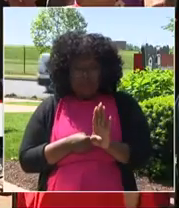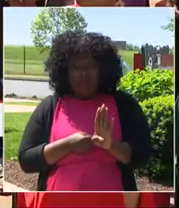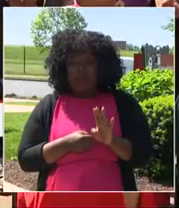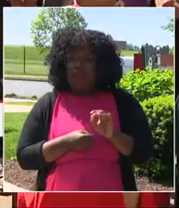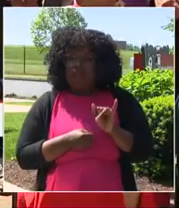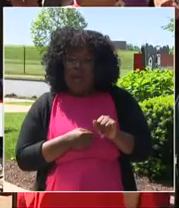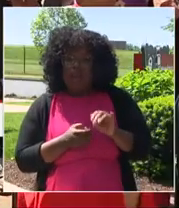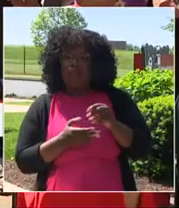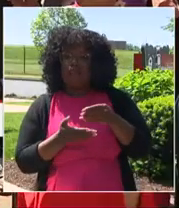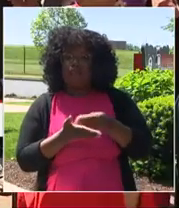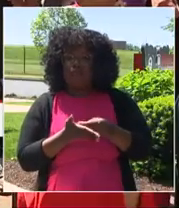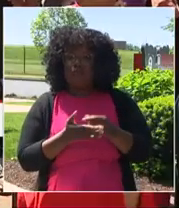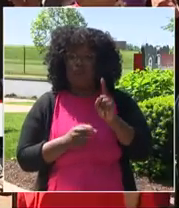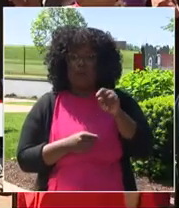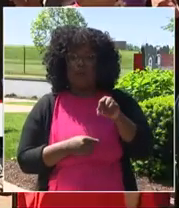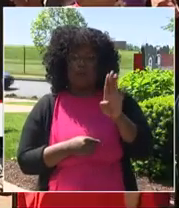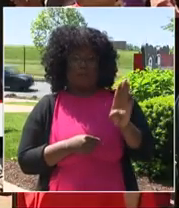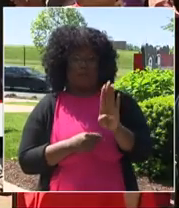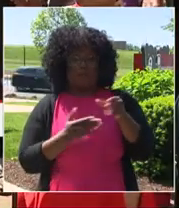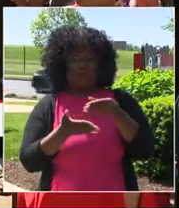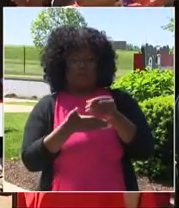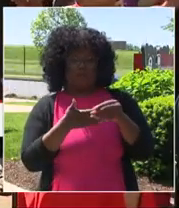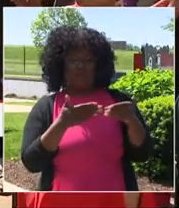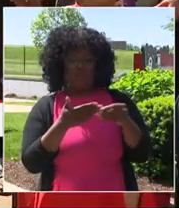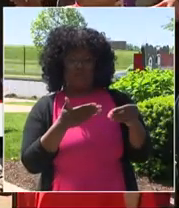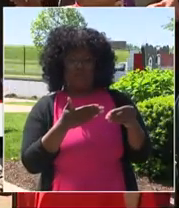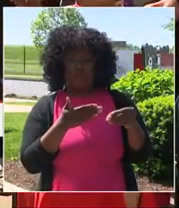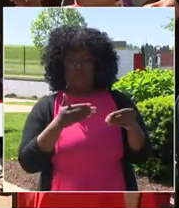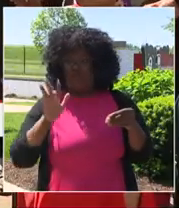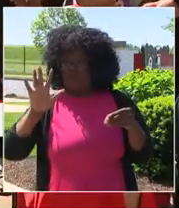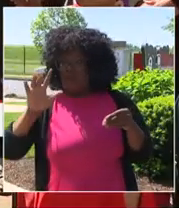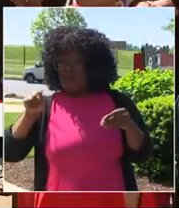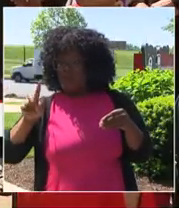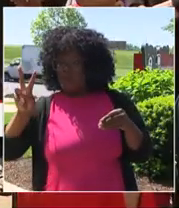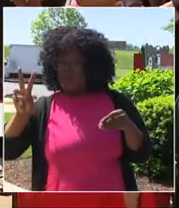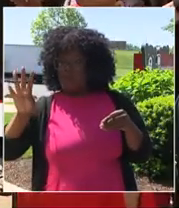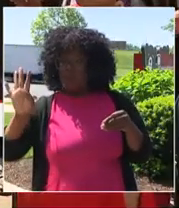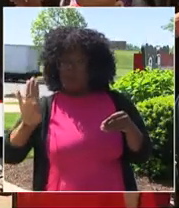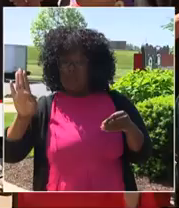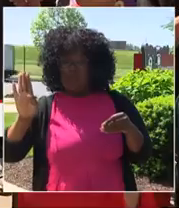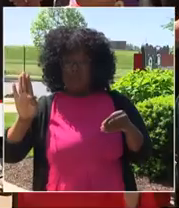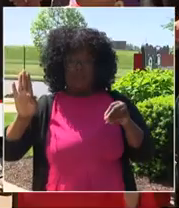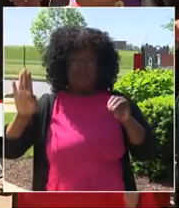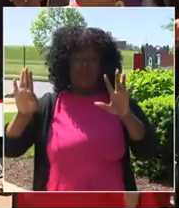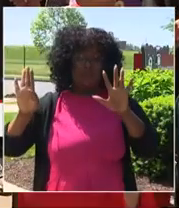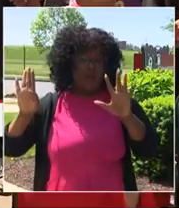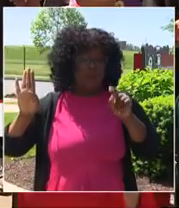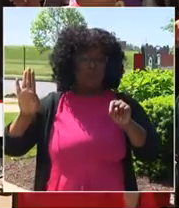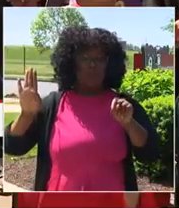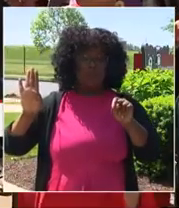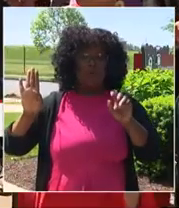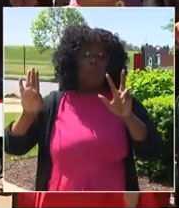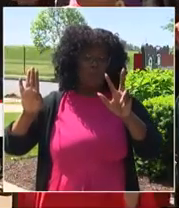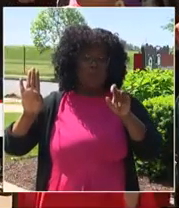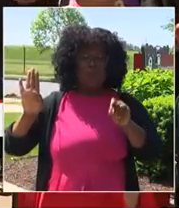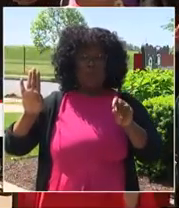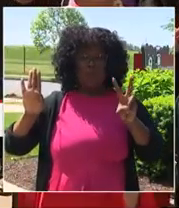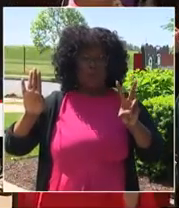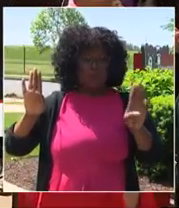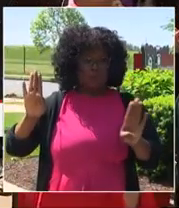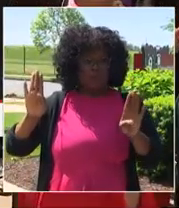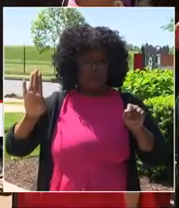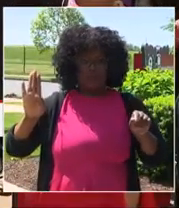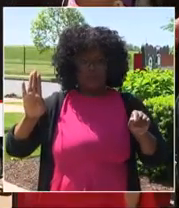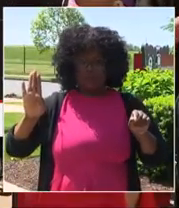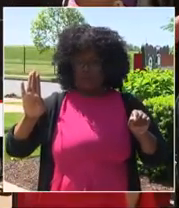means we would go from a $5.2 billion program to a $3.2 billion program. And the last time Medicaid has been funded at that level, I